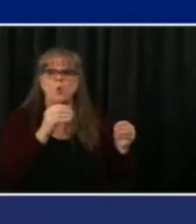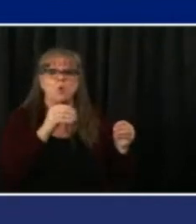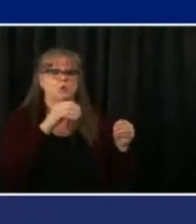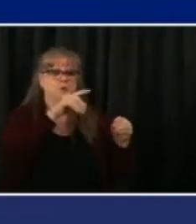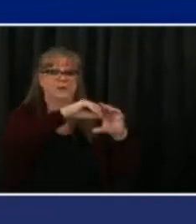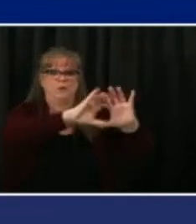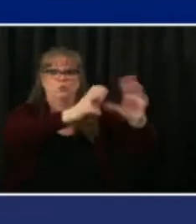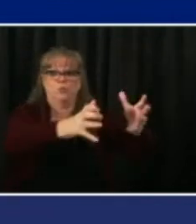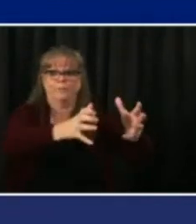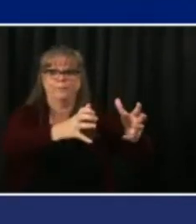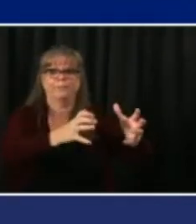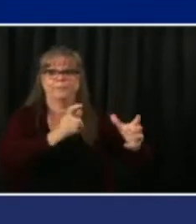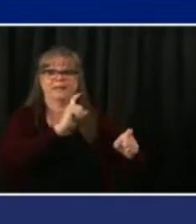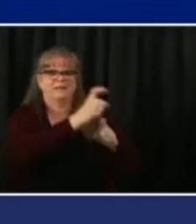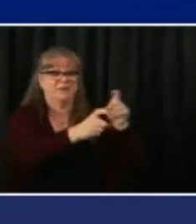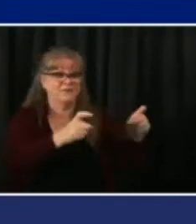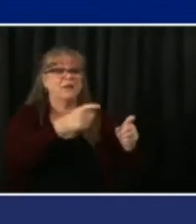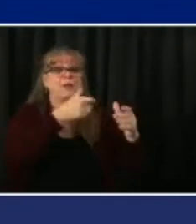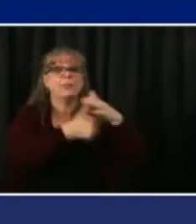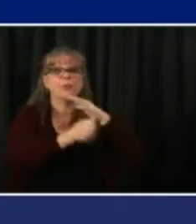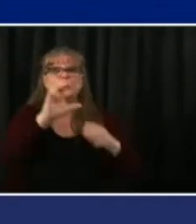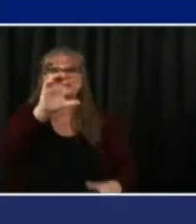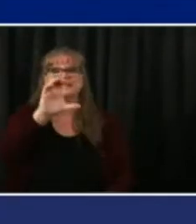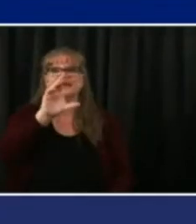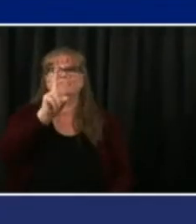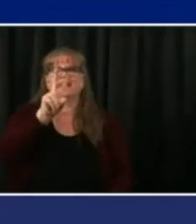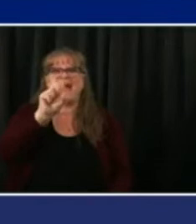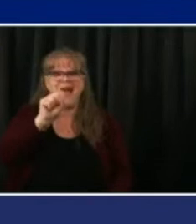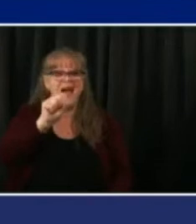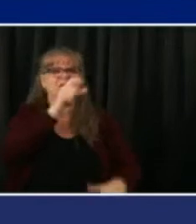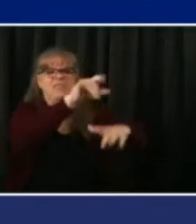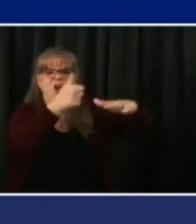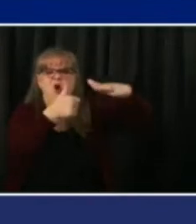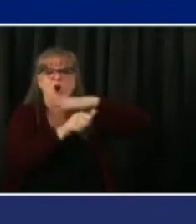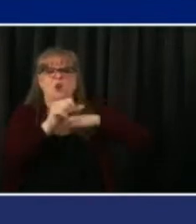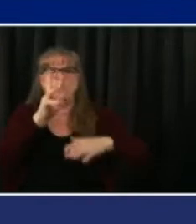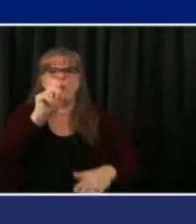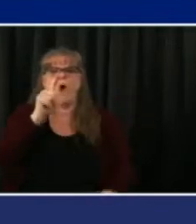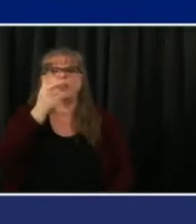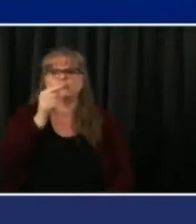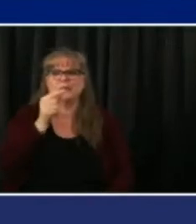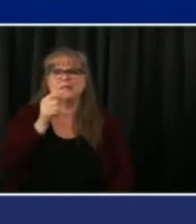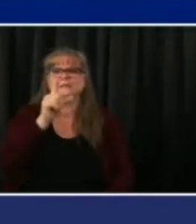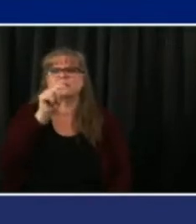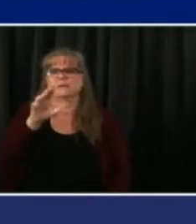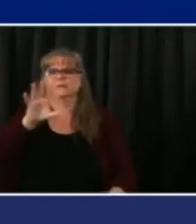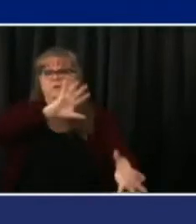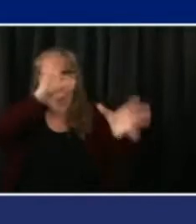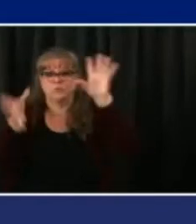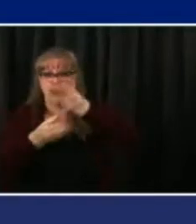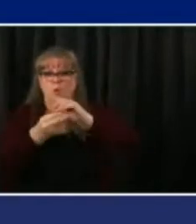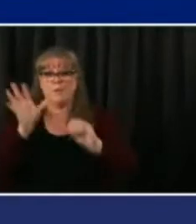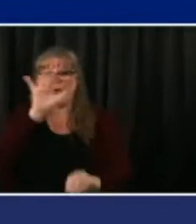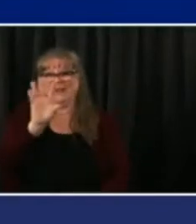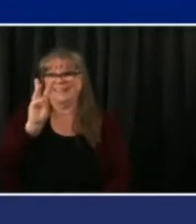and Walgreens also to that network to go to 6. So this includes their numbers that we have in here. Also in here is